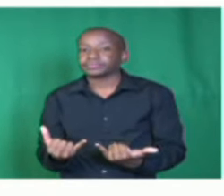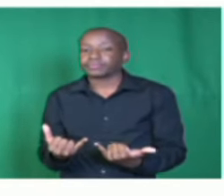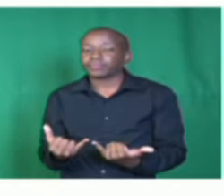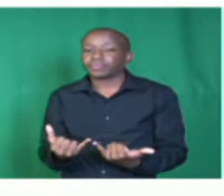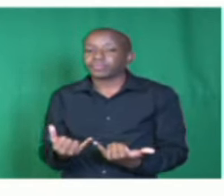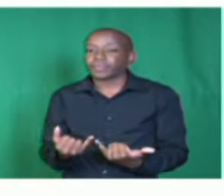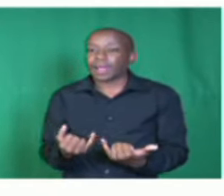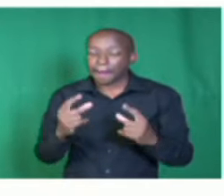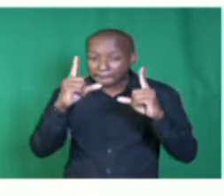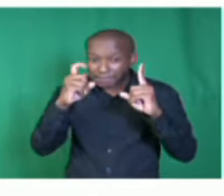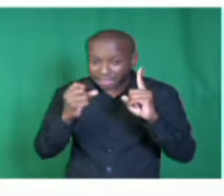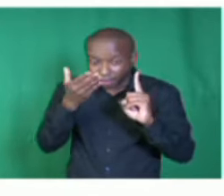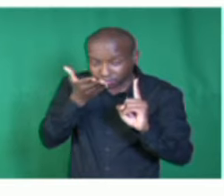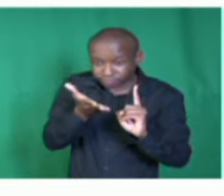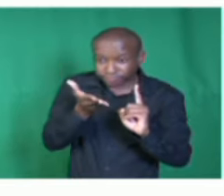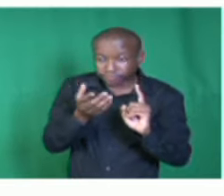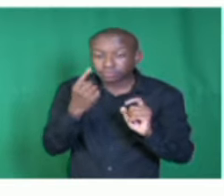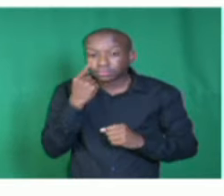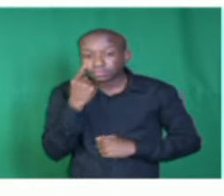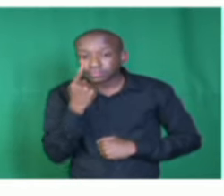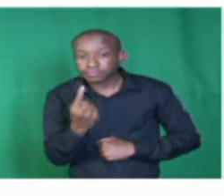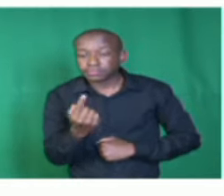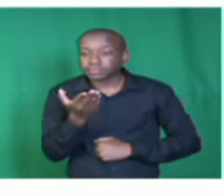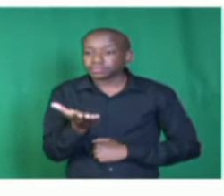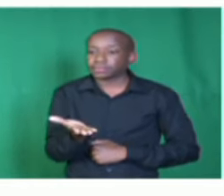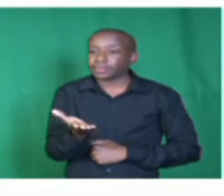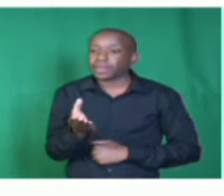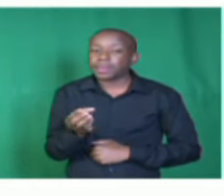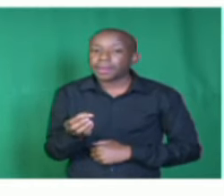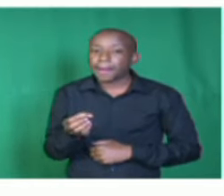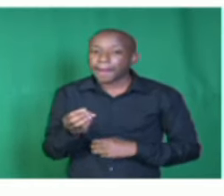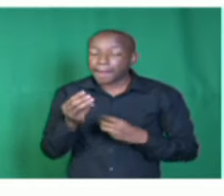let us look at the picture here. We can see that in this picture here,